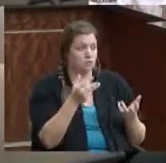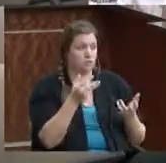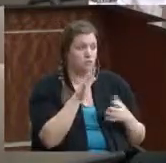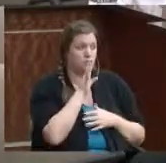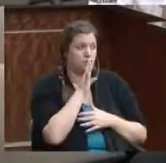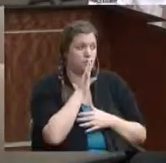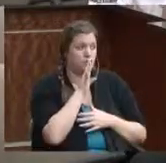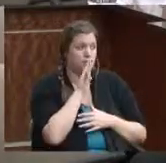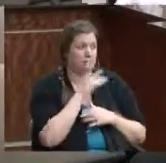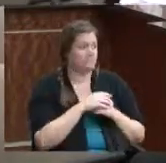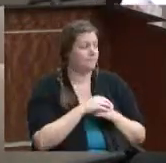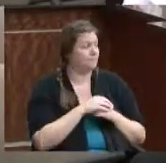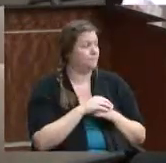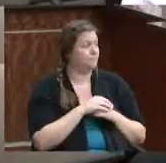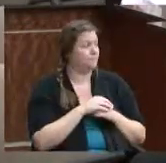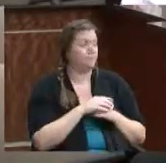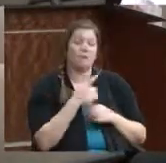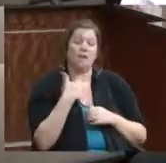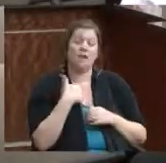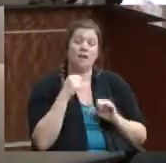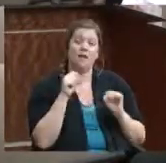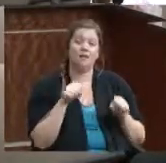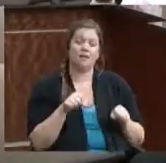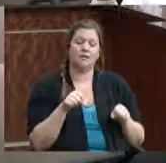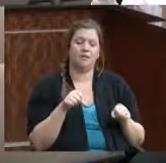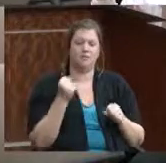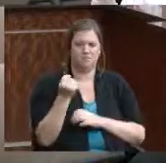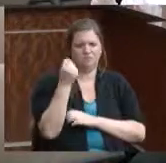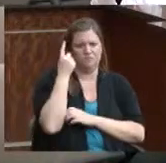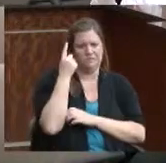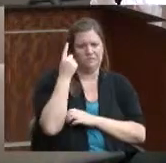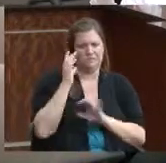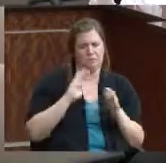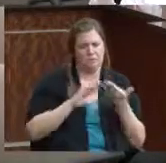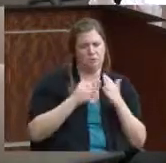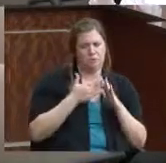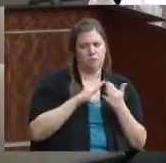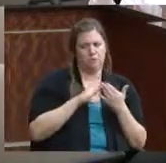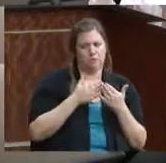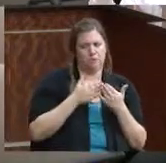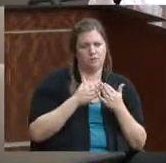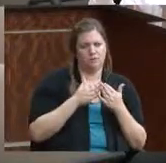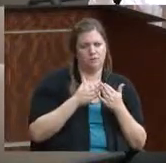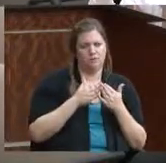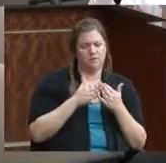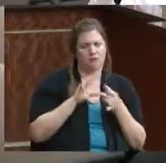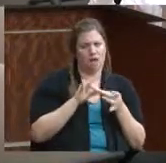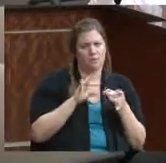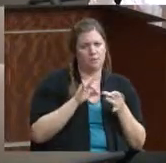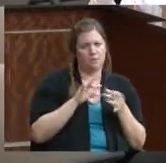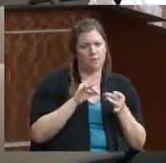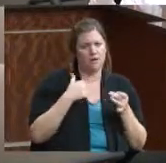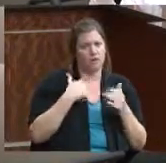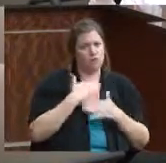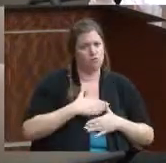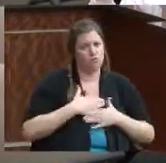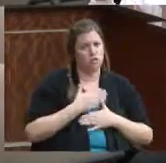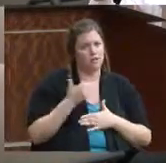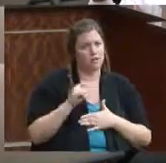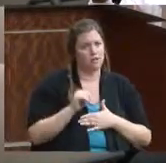speak. Certainly, I can understand the community's comments, and I appreciate